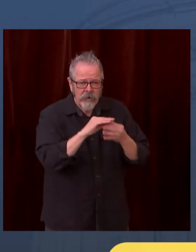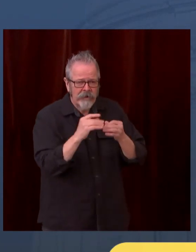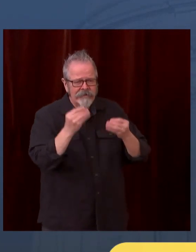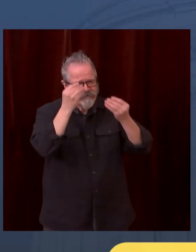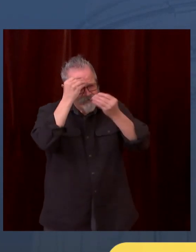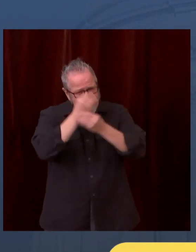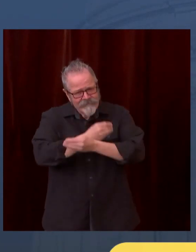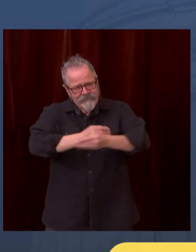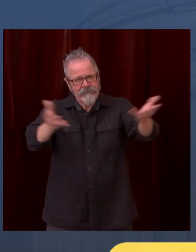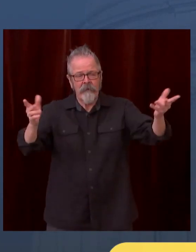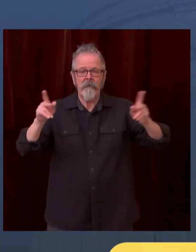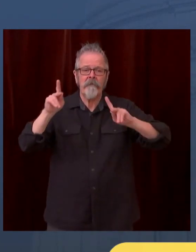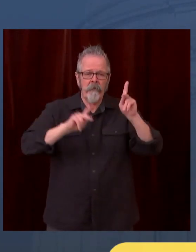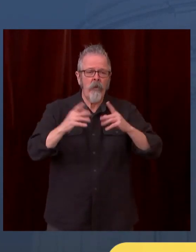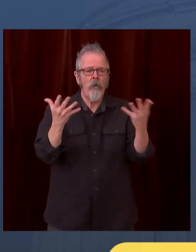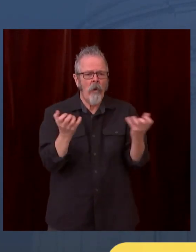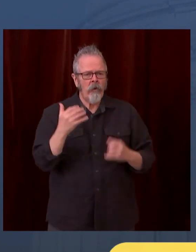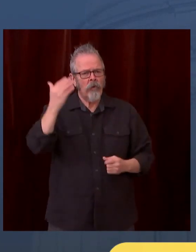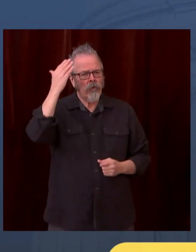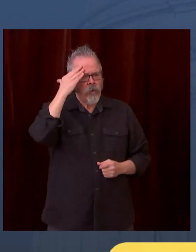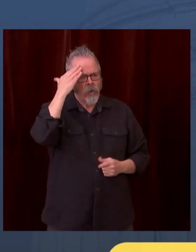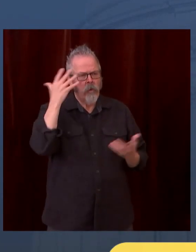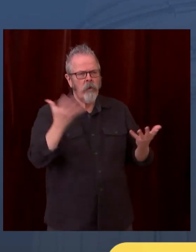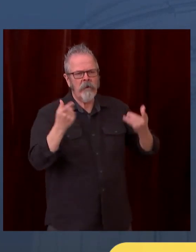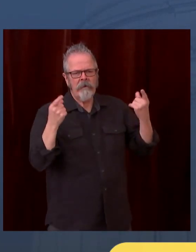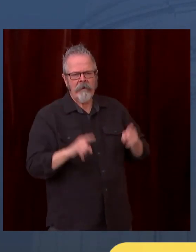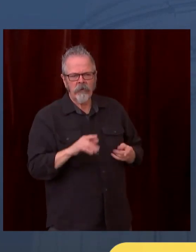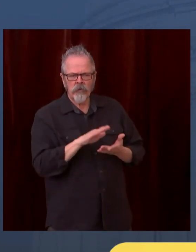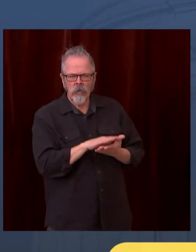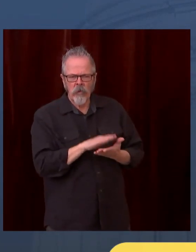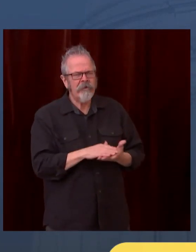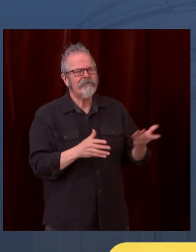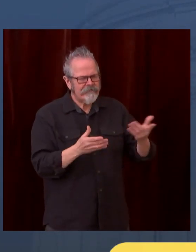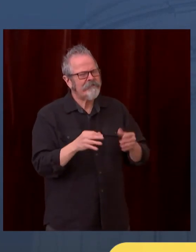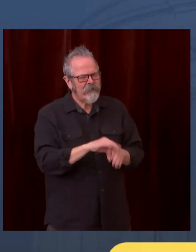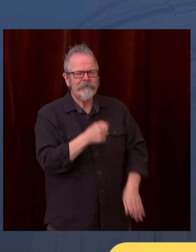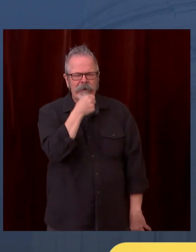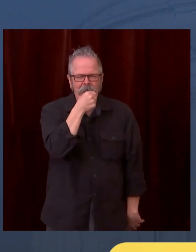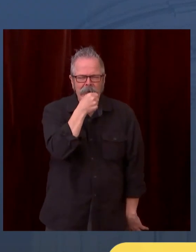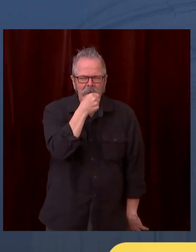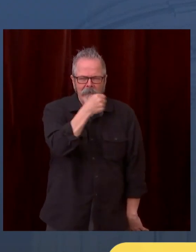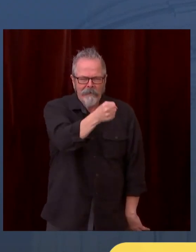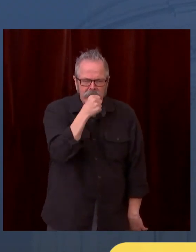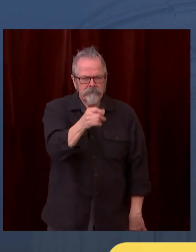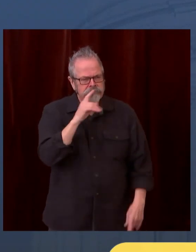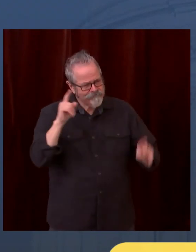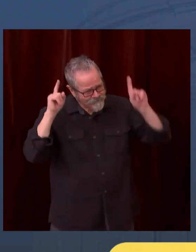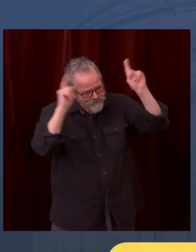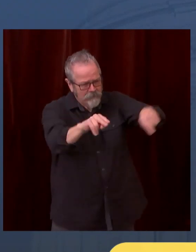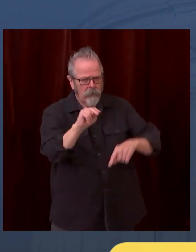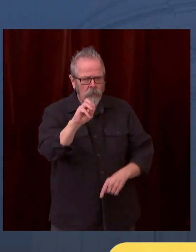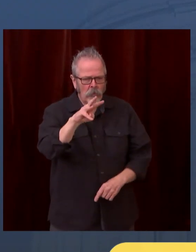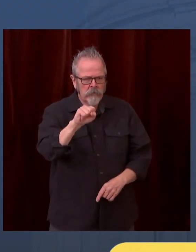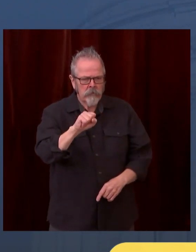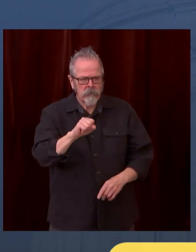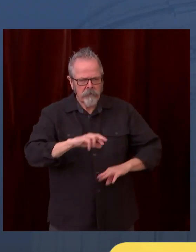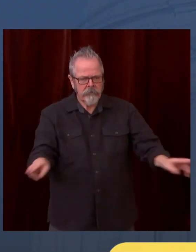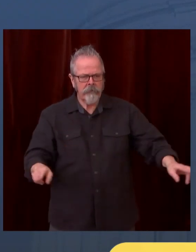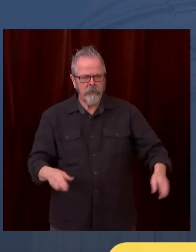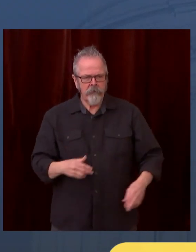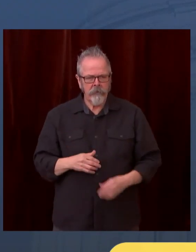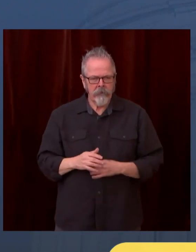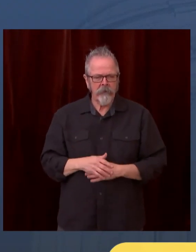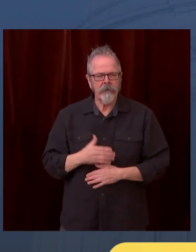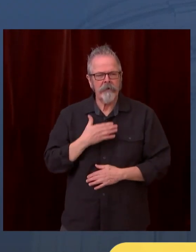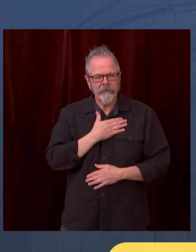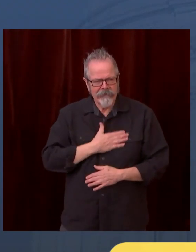their schools. I think that could be very useful in people's individual decision making so they can decide whether their children want